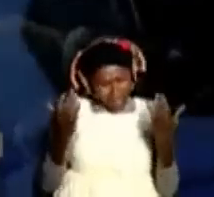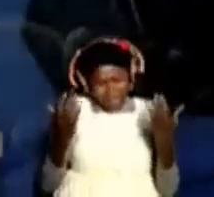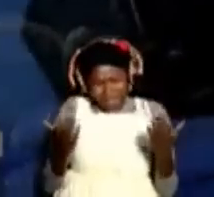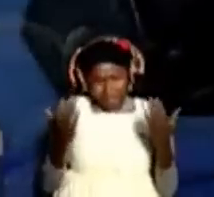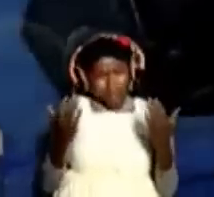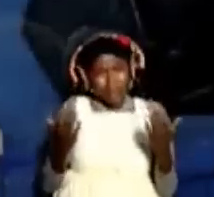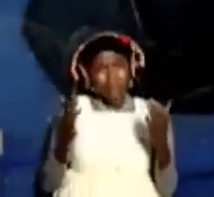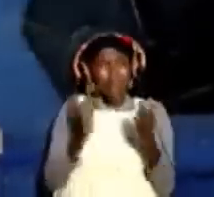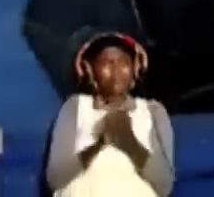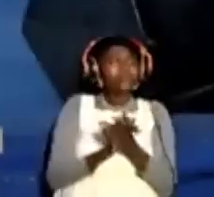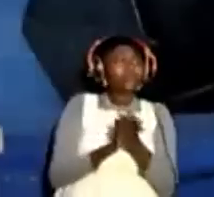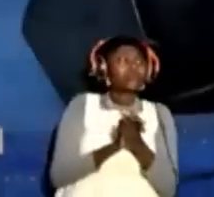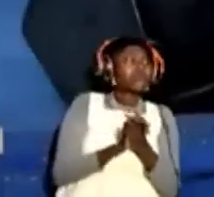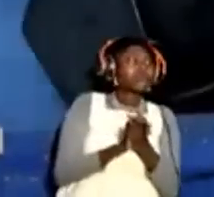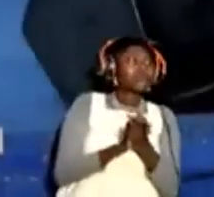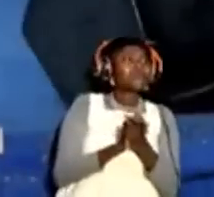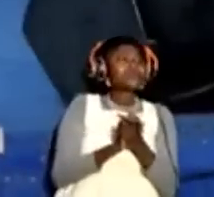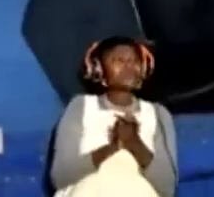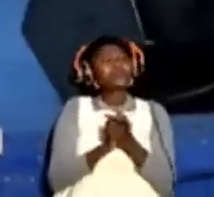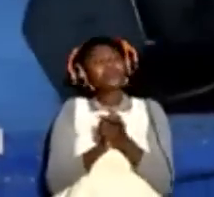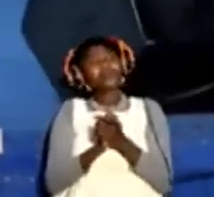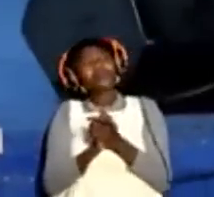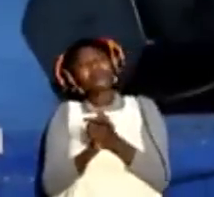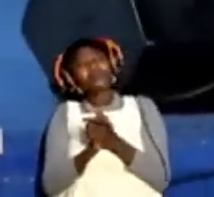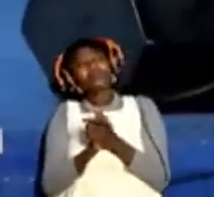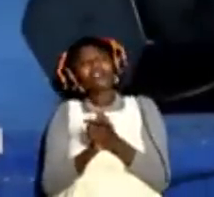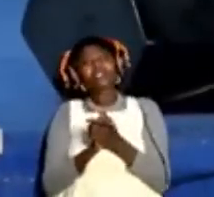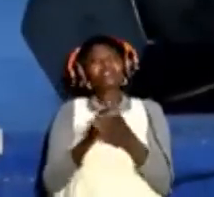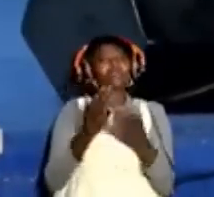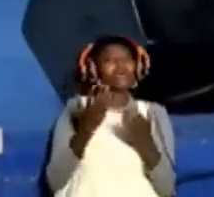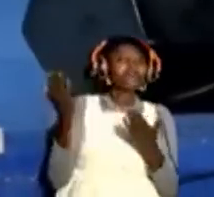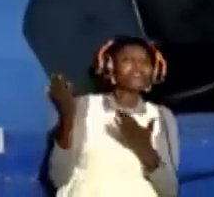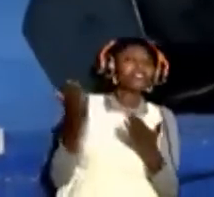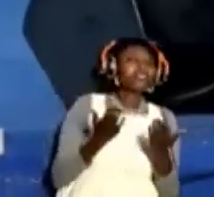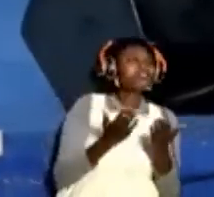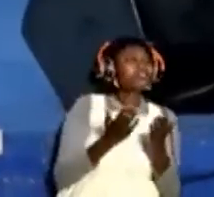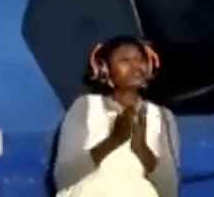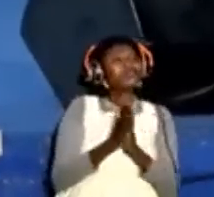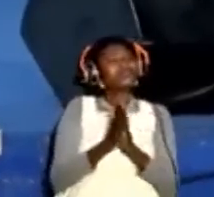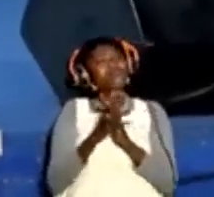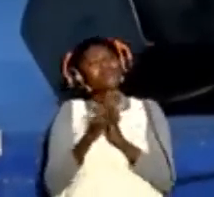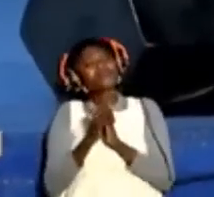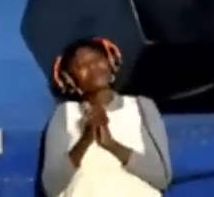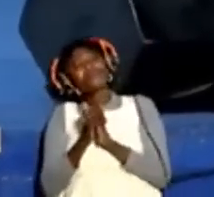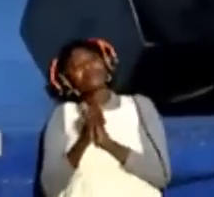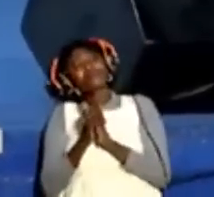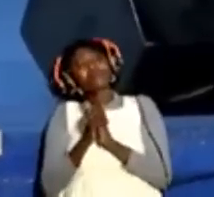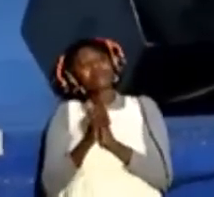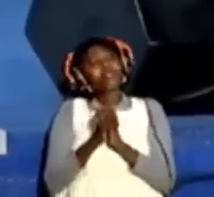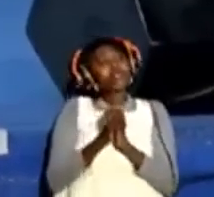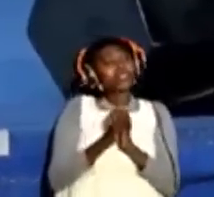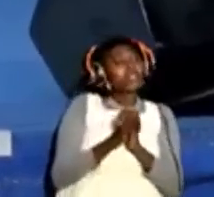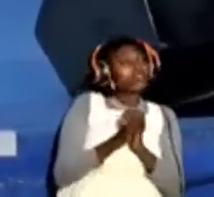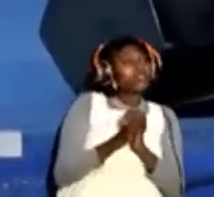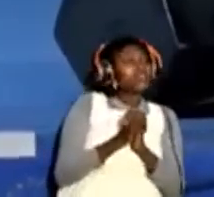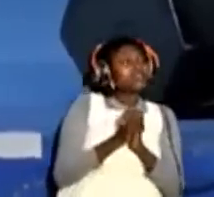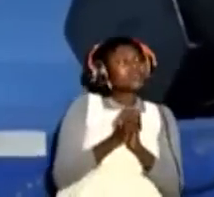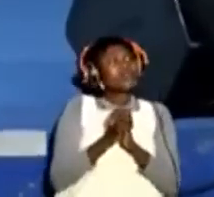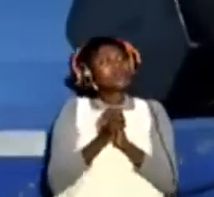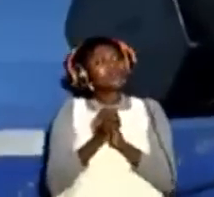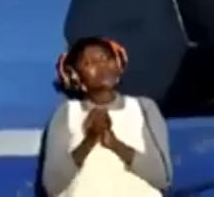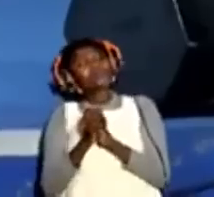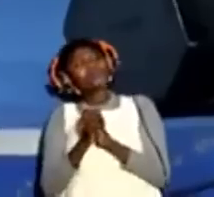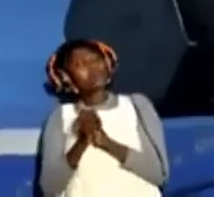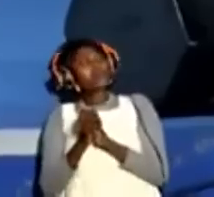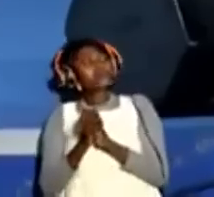alone. Nothing is my hands I lift. Simply to thy cross I cling. Oh,